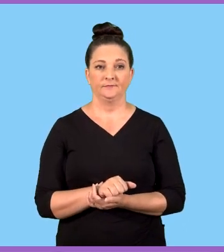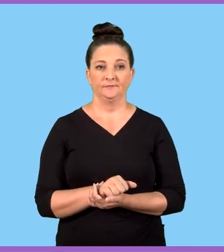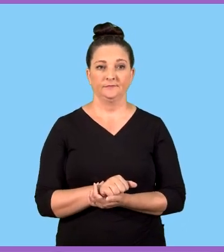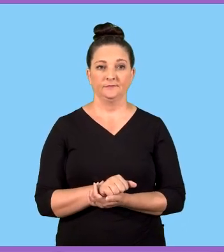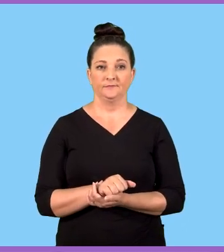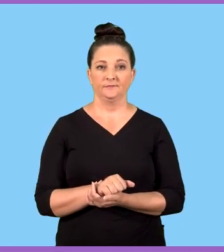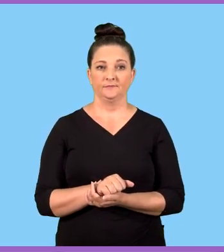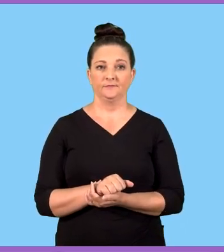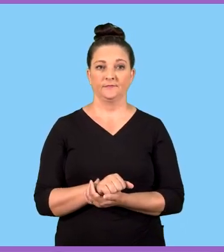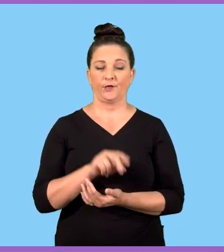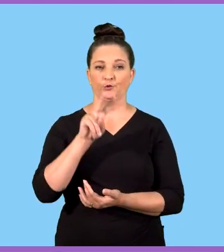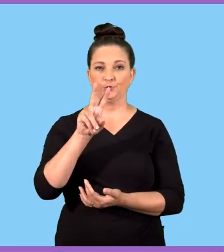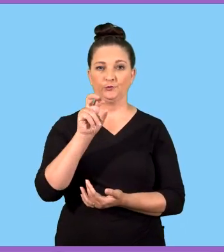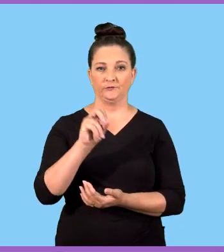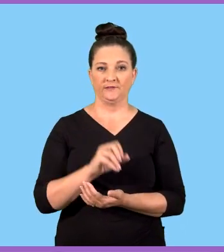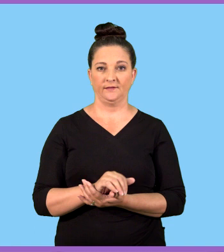18,